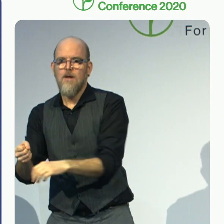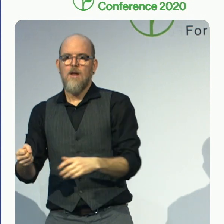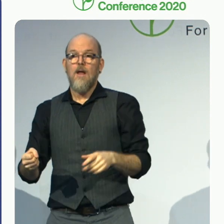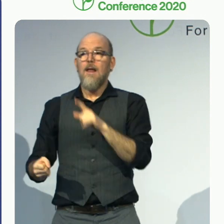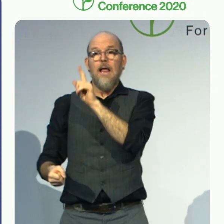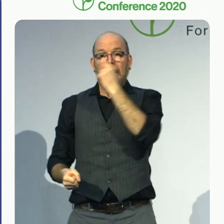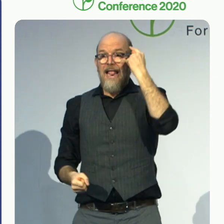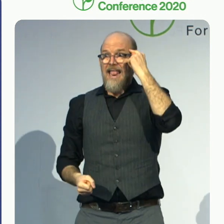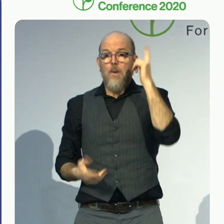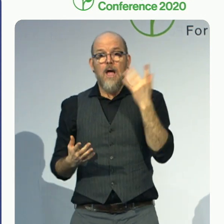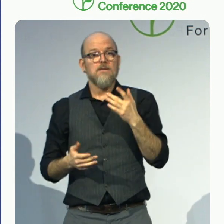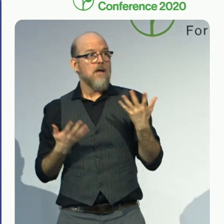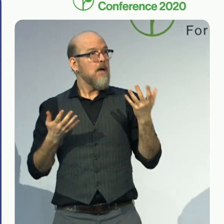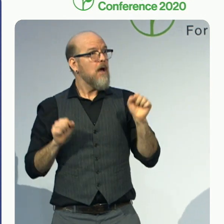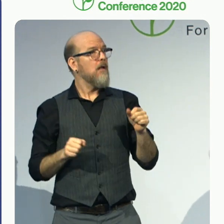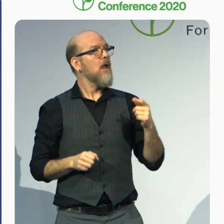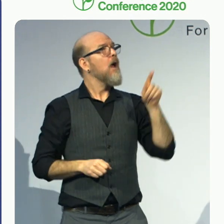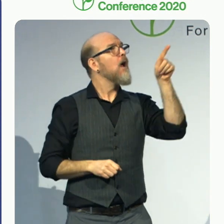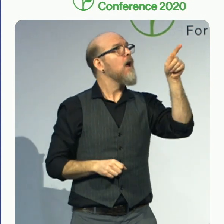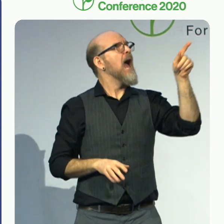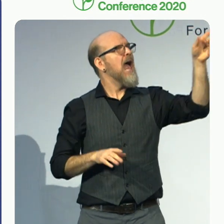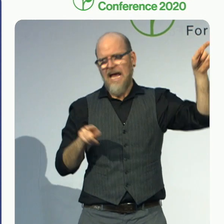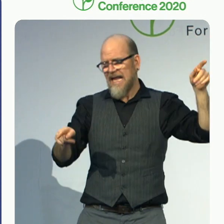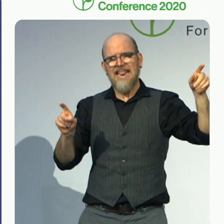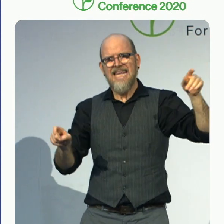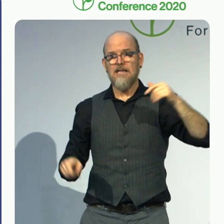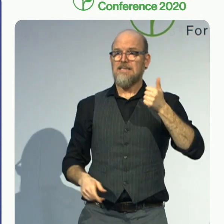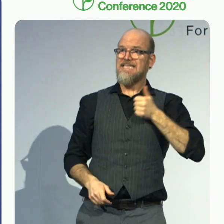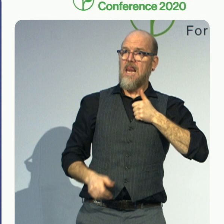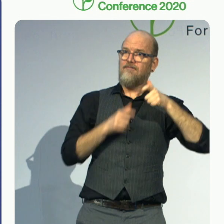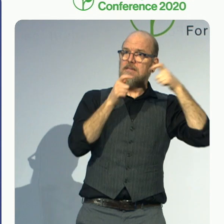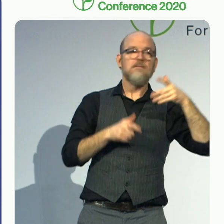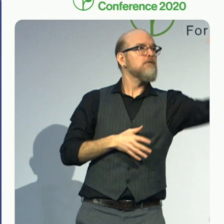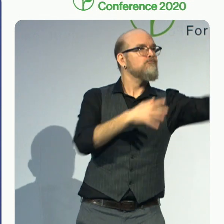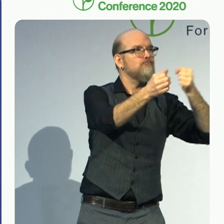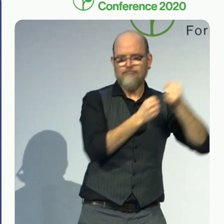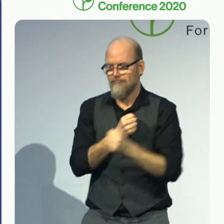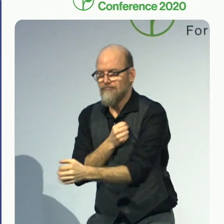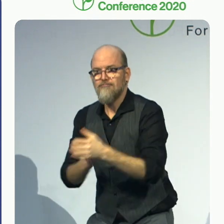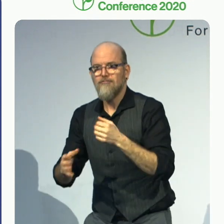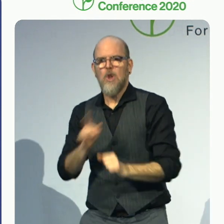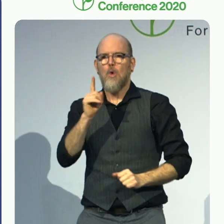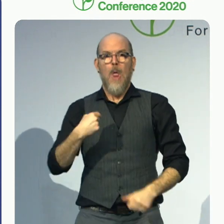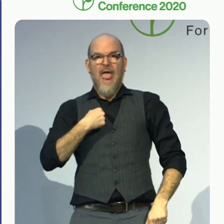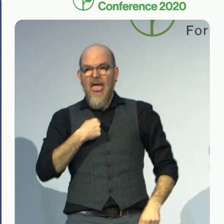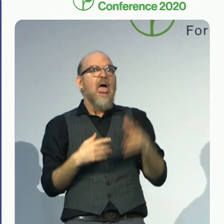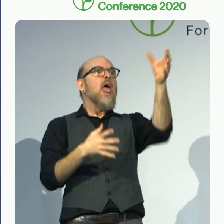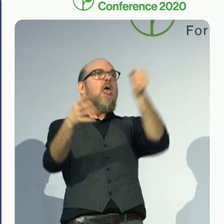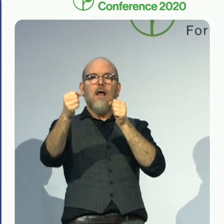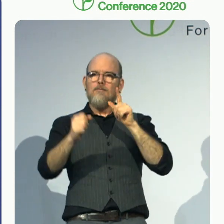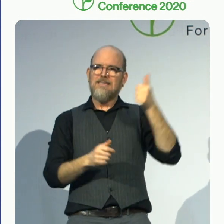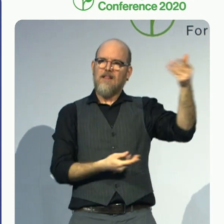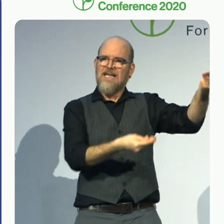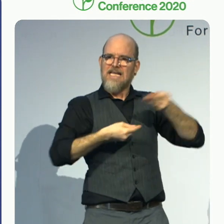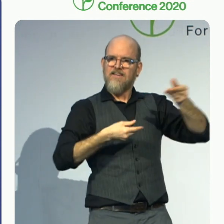is necessary. I think that the decisions around whether you put a child in a special school comes out of